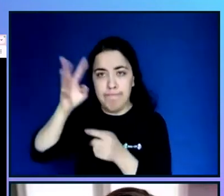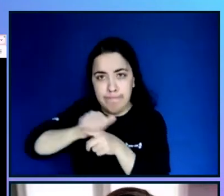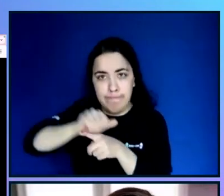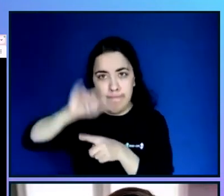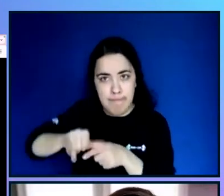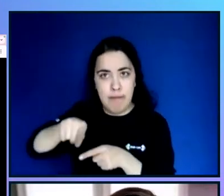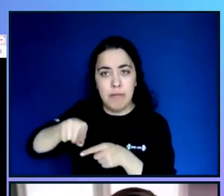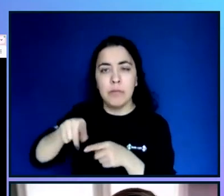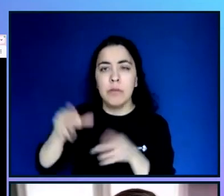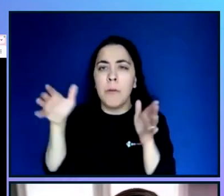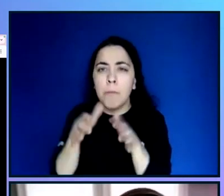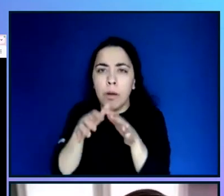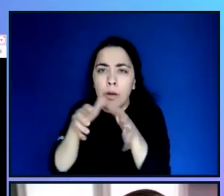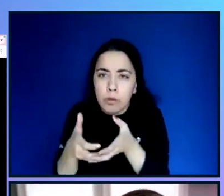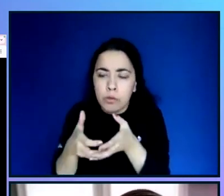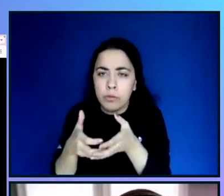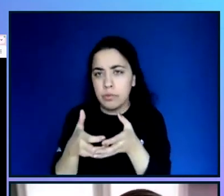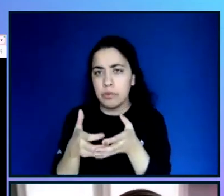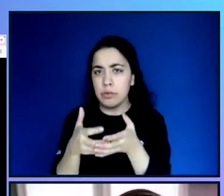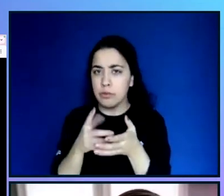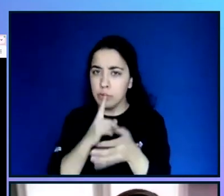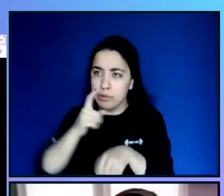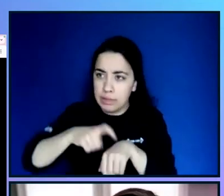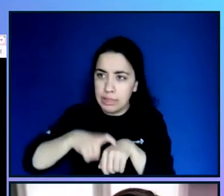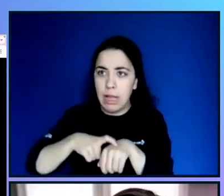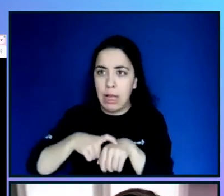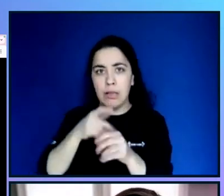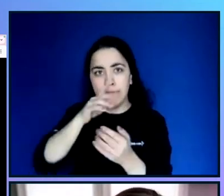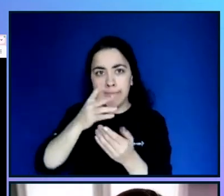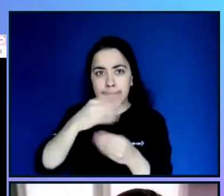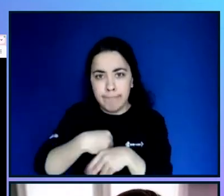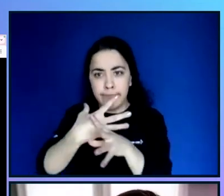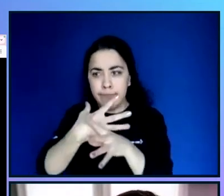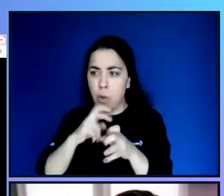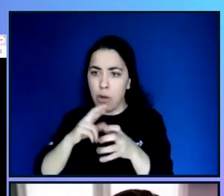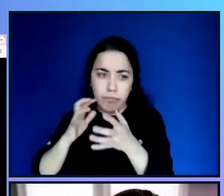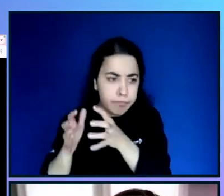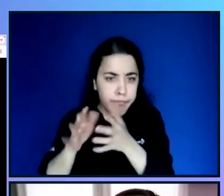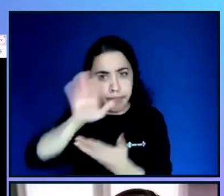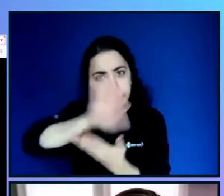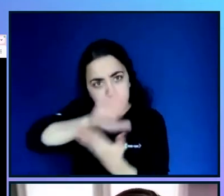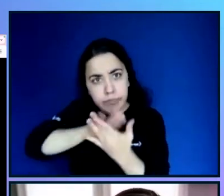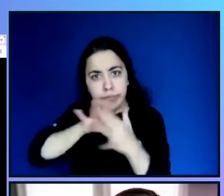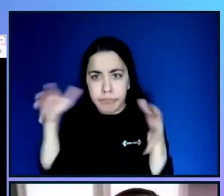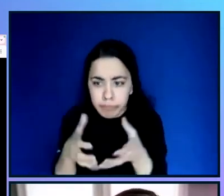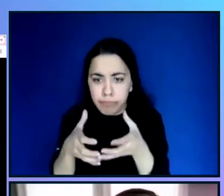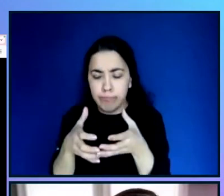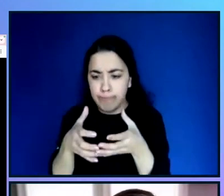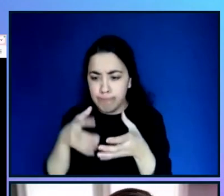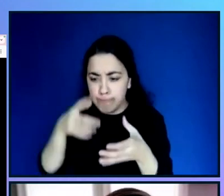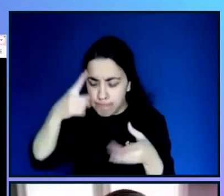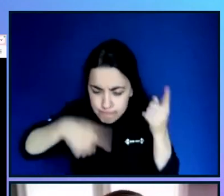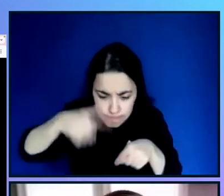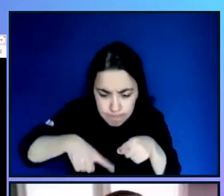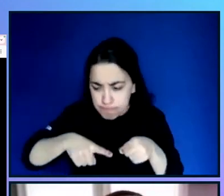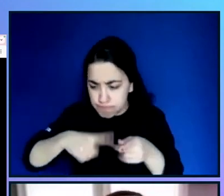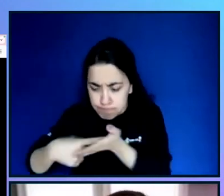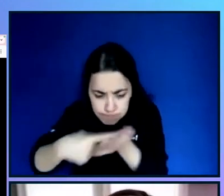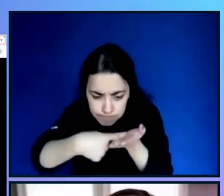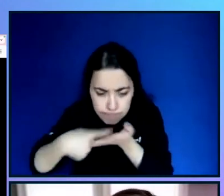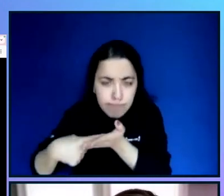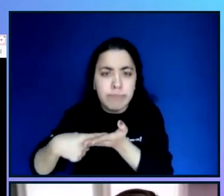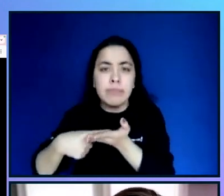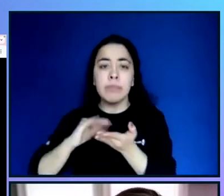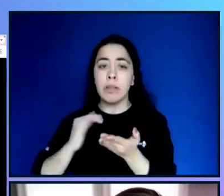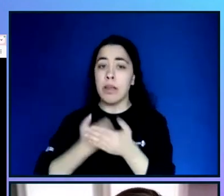a live setting together, which created engagement and a sense of togetherness during the course together. Our